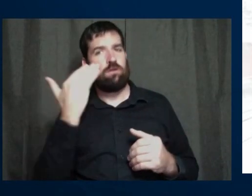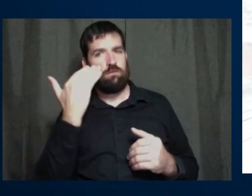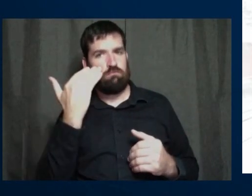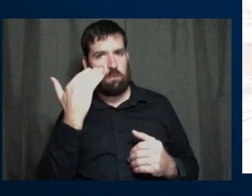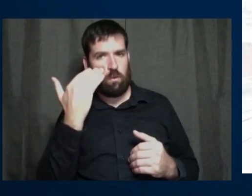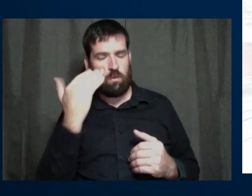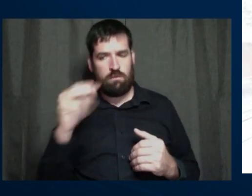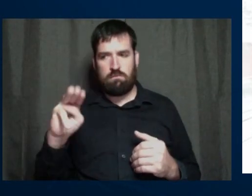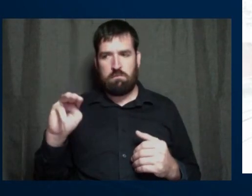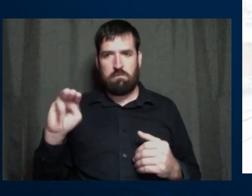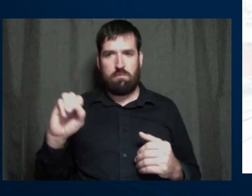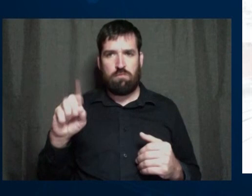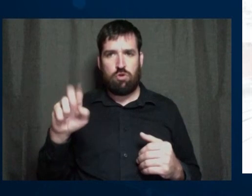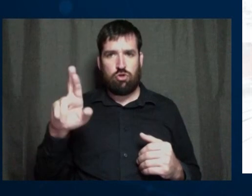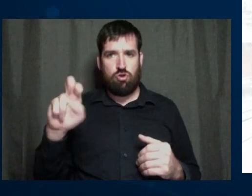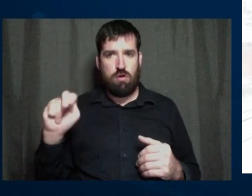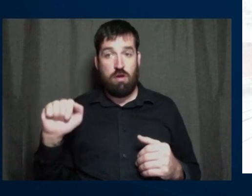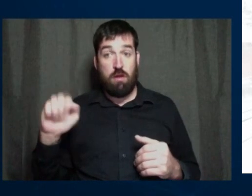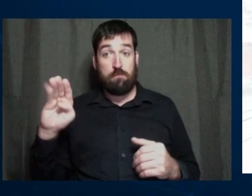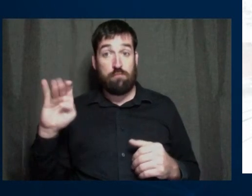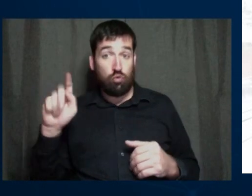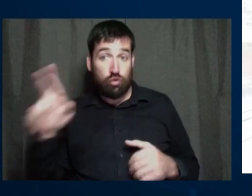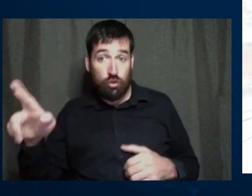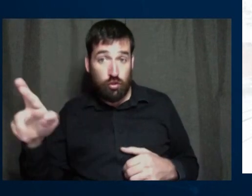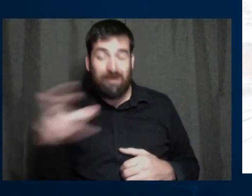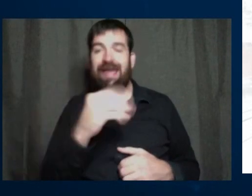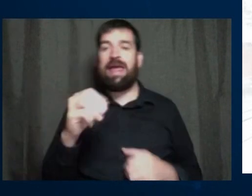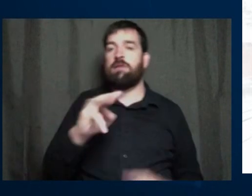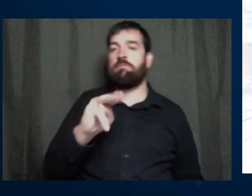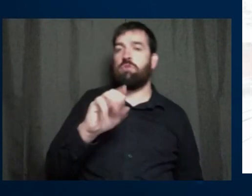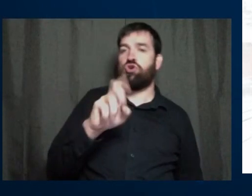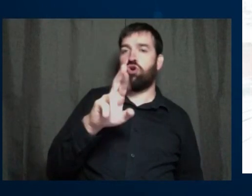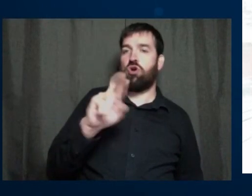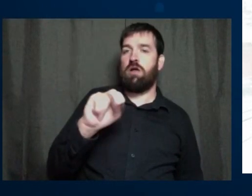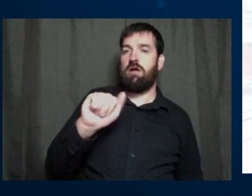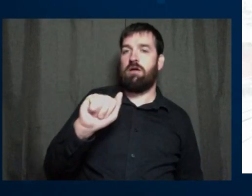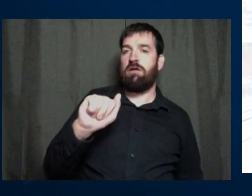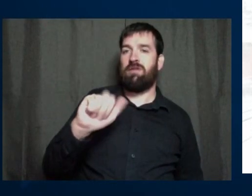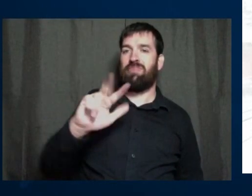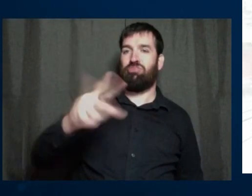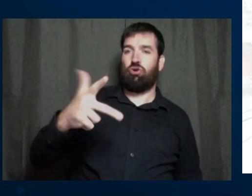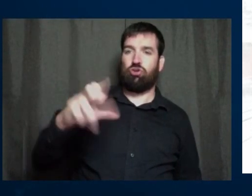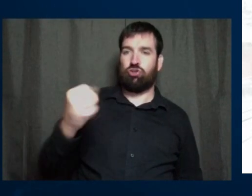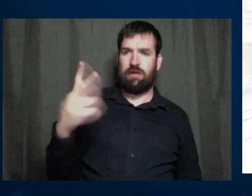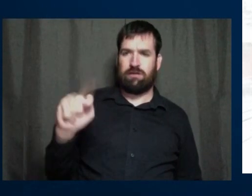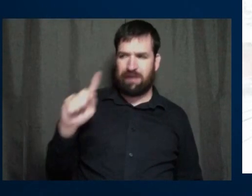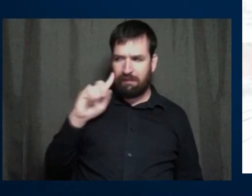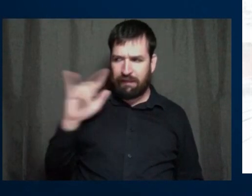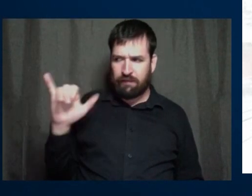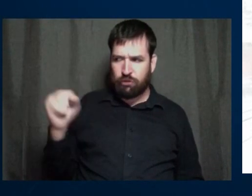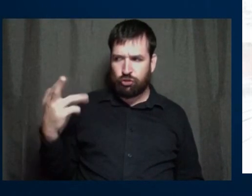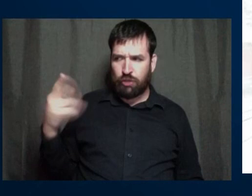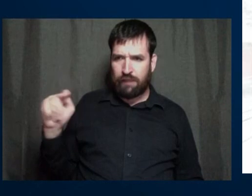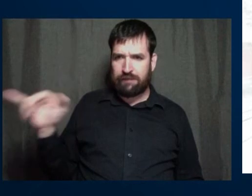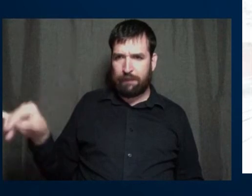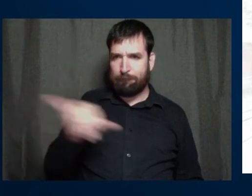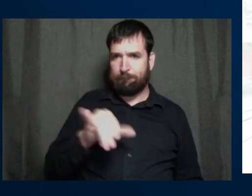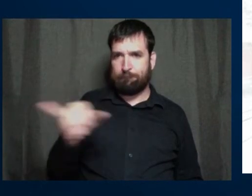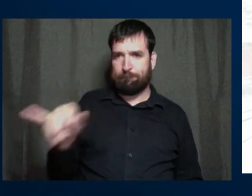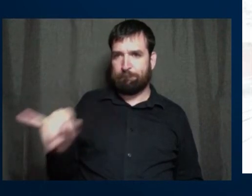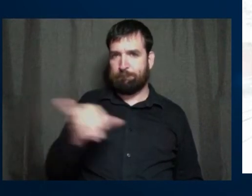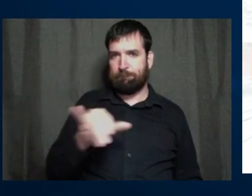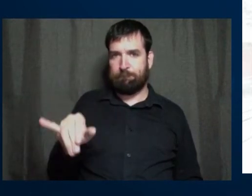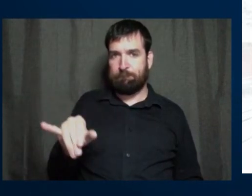and Moderna third shot? The actual makeup of the shot, I believe, is the same. Yeah. And the